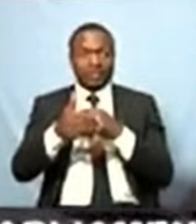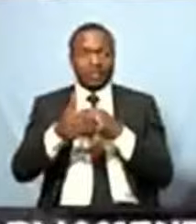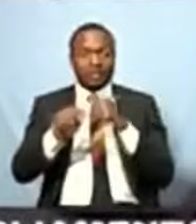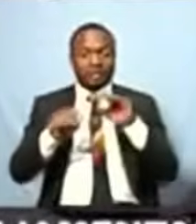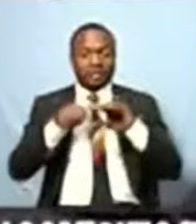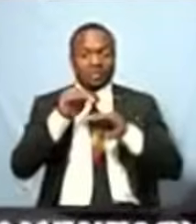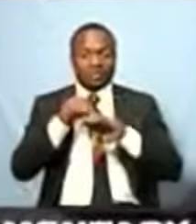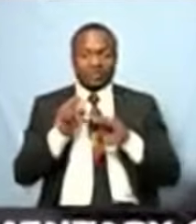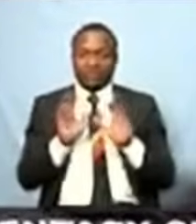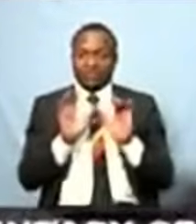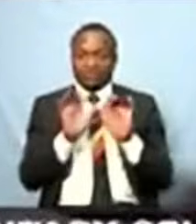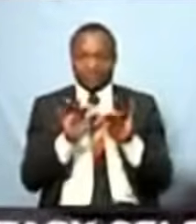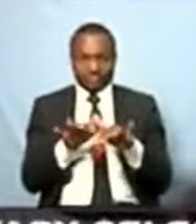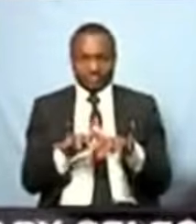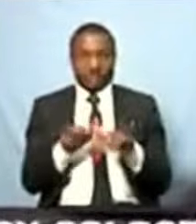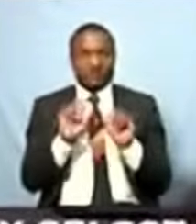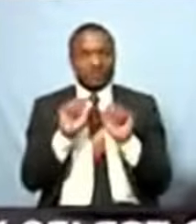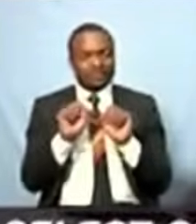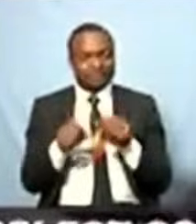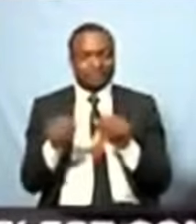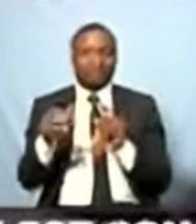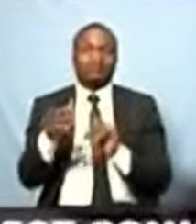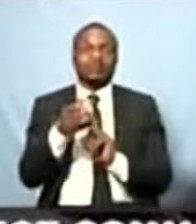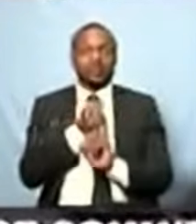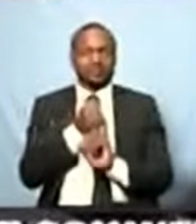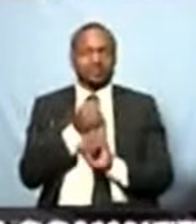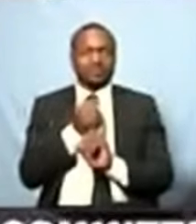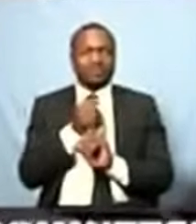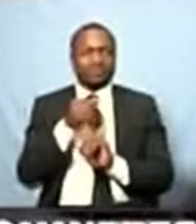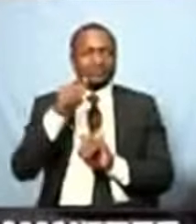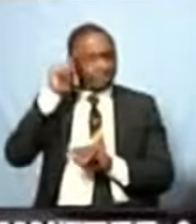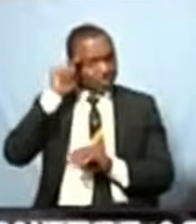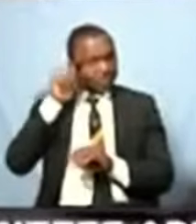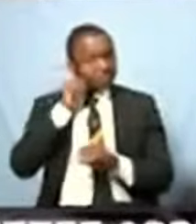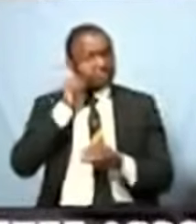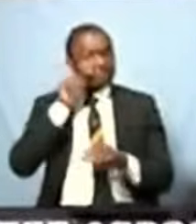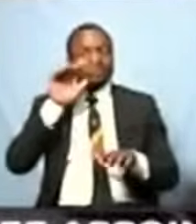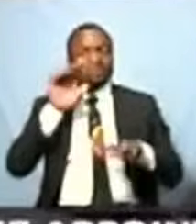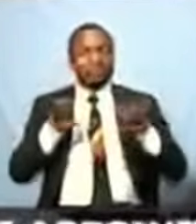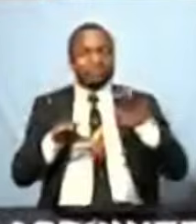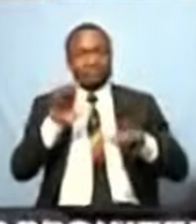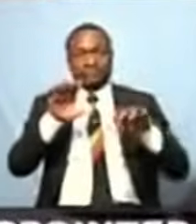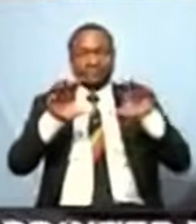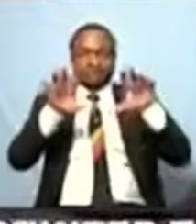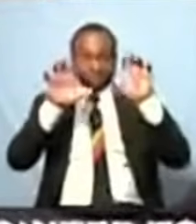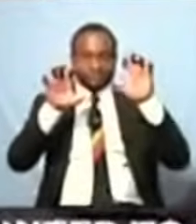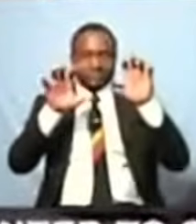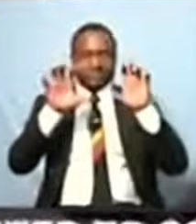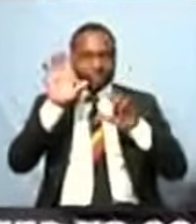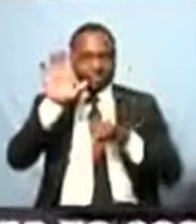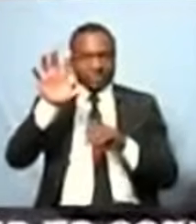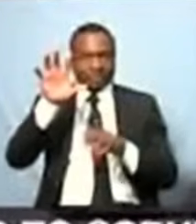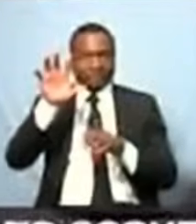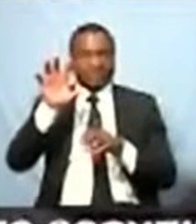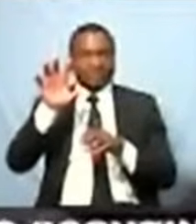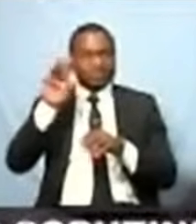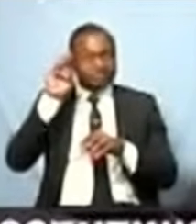the National Assembly, we can achieve gender parity in cabinet and provincial ministerial